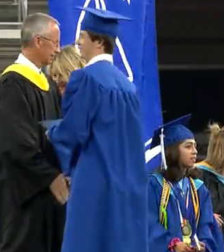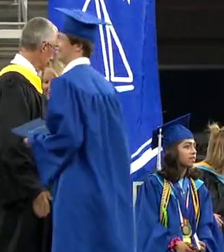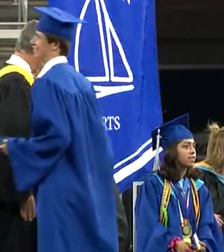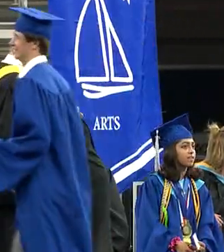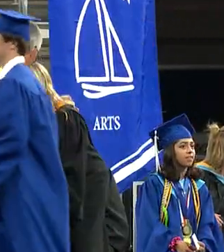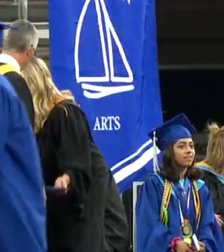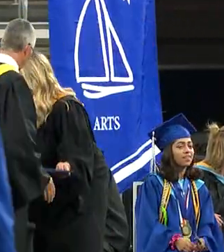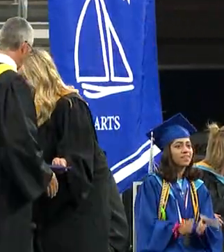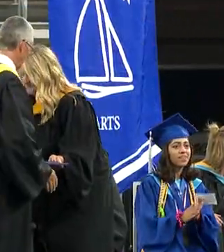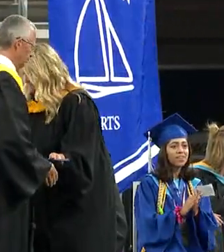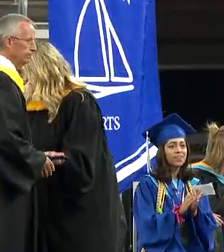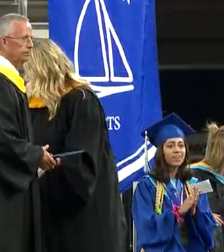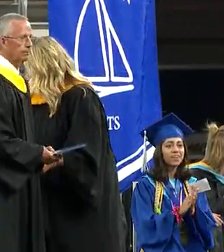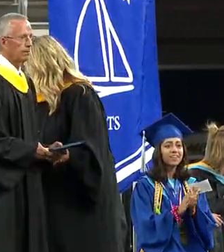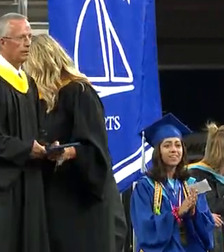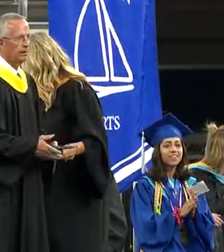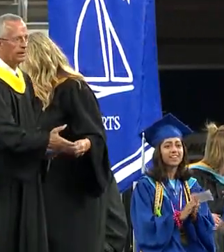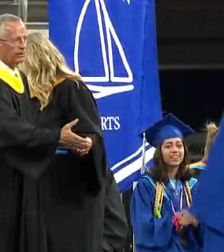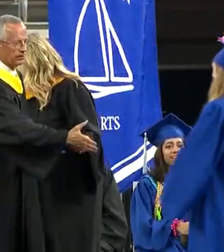Emily McNeil.